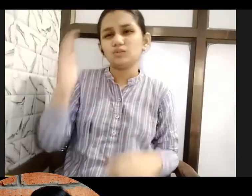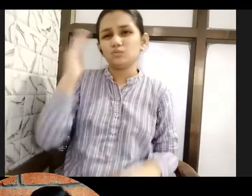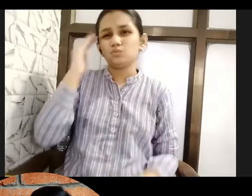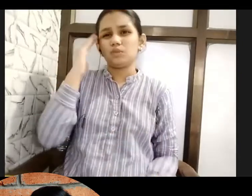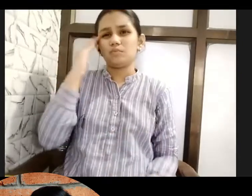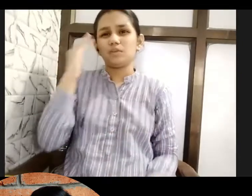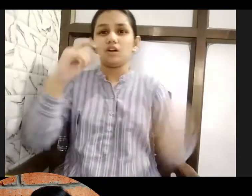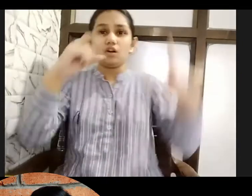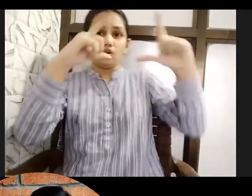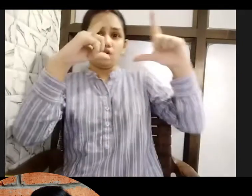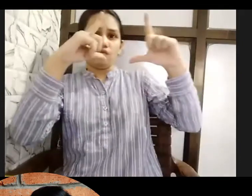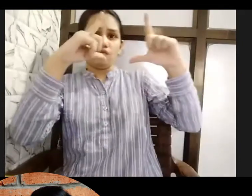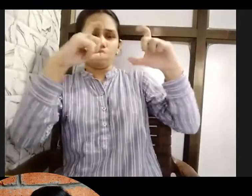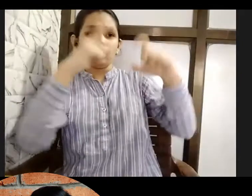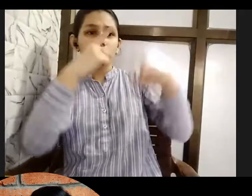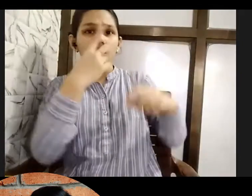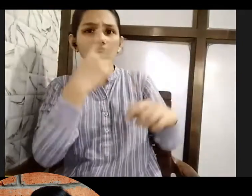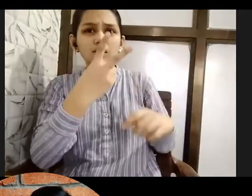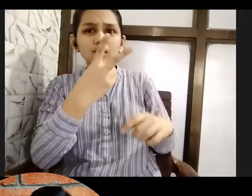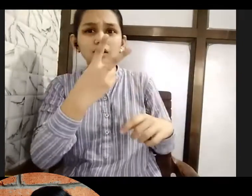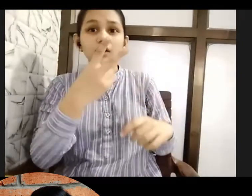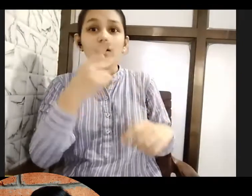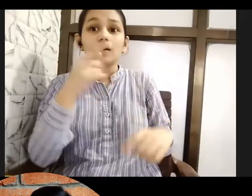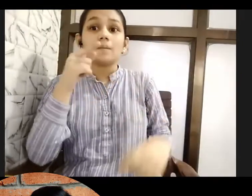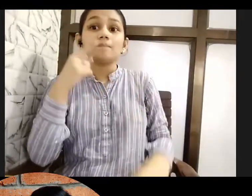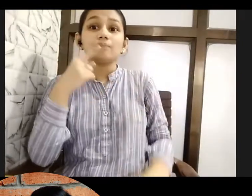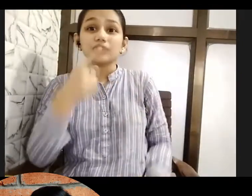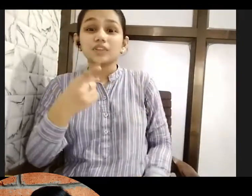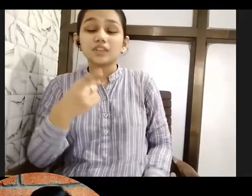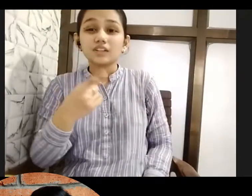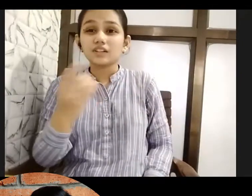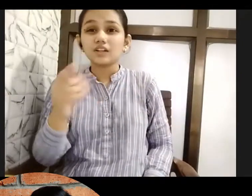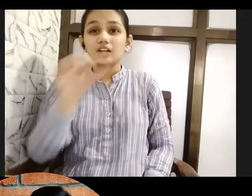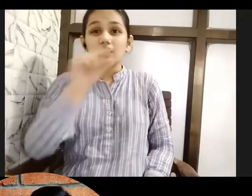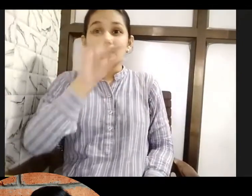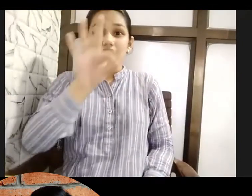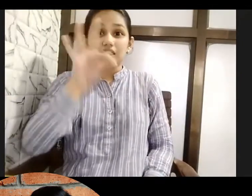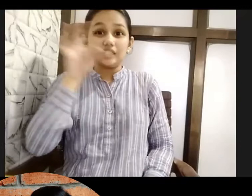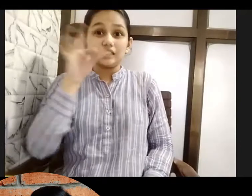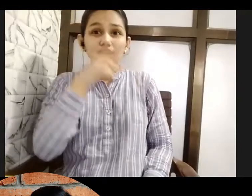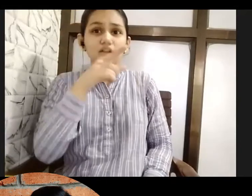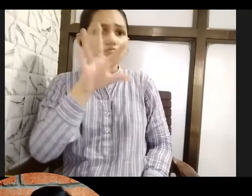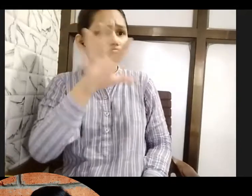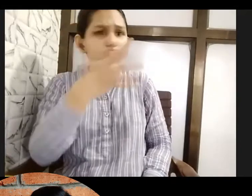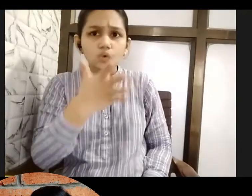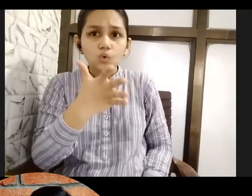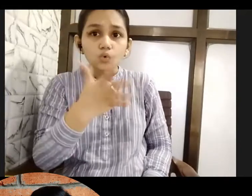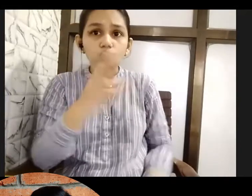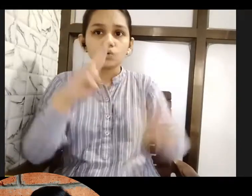font. Because you didn't select the font, you can't see the font commands.